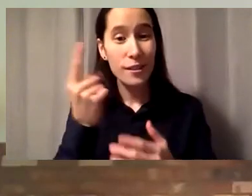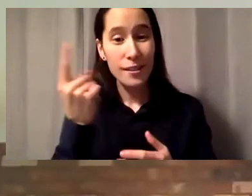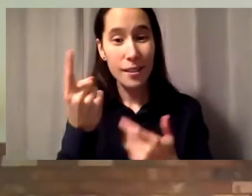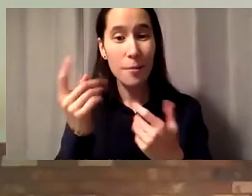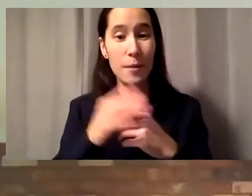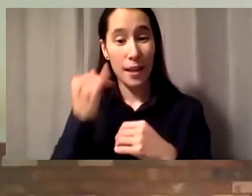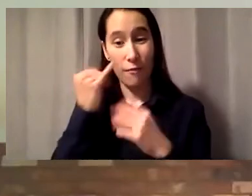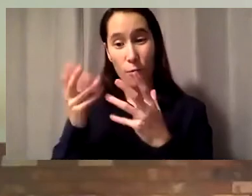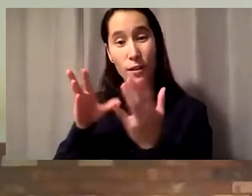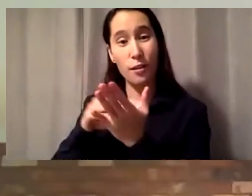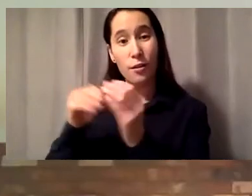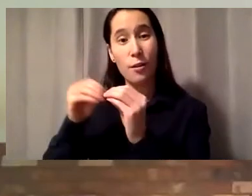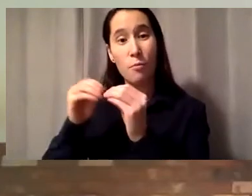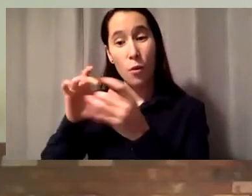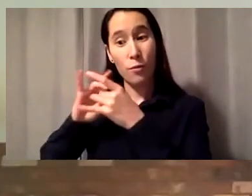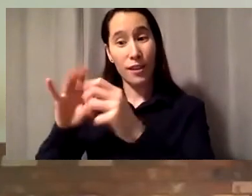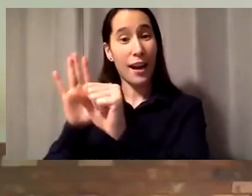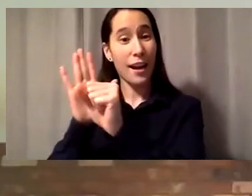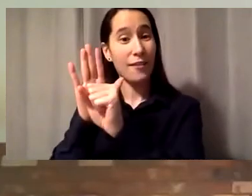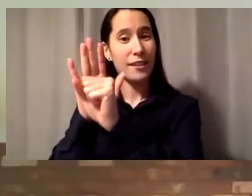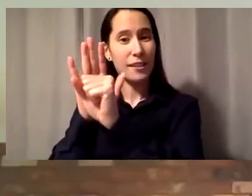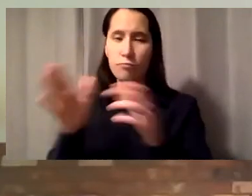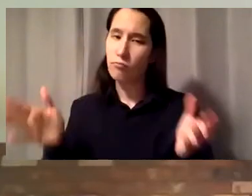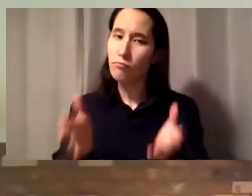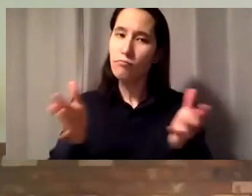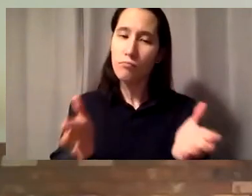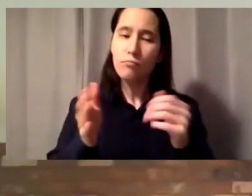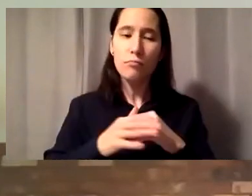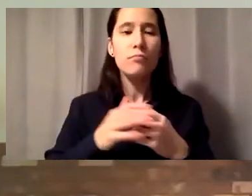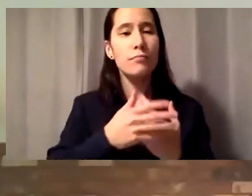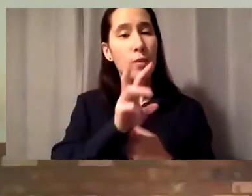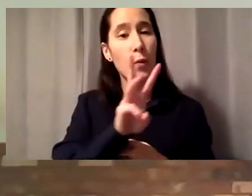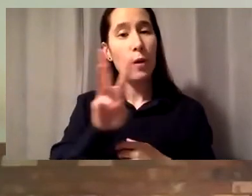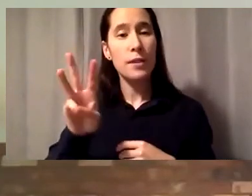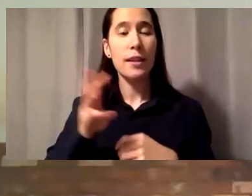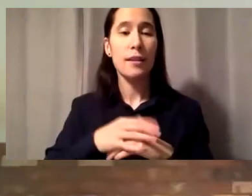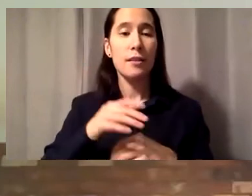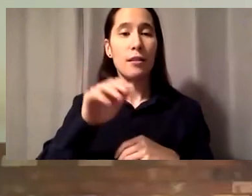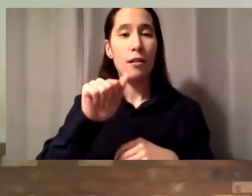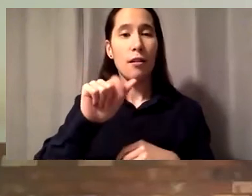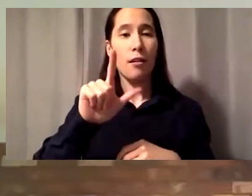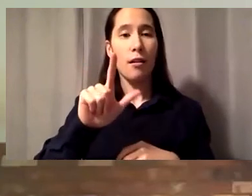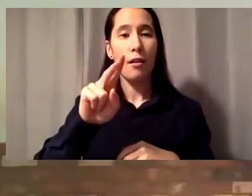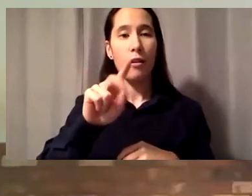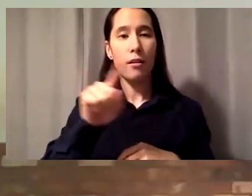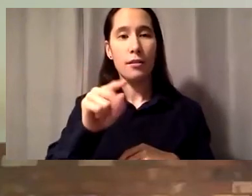more about advocacy, we encourage you to visit the Alzheimer's Society BC website at